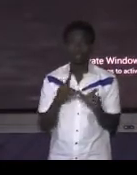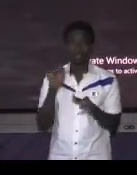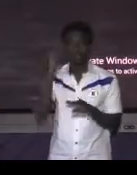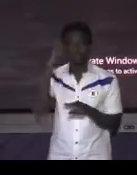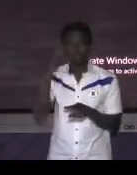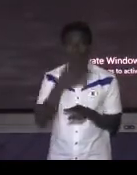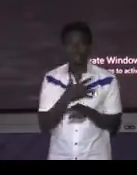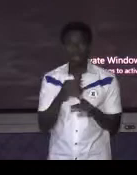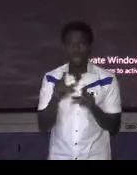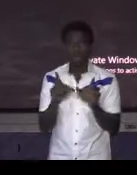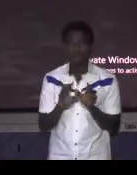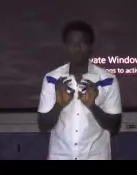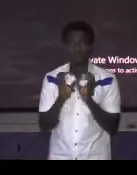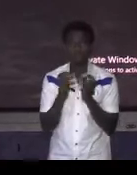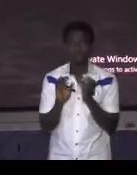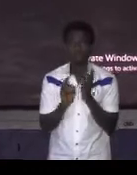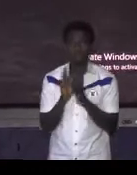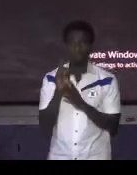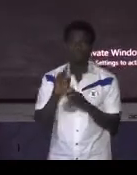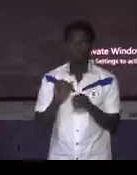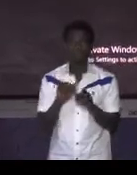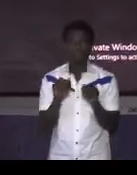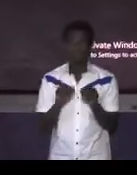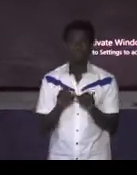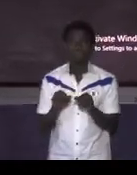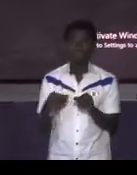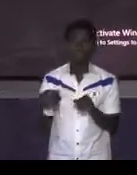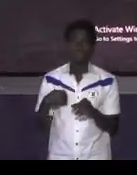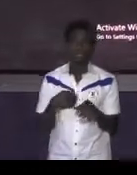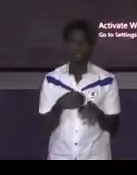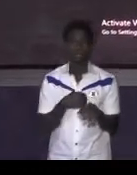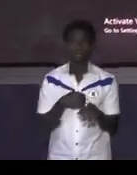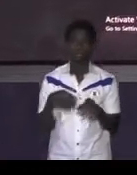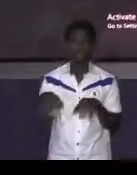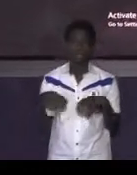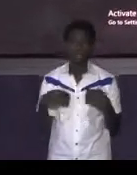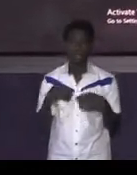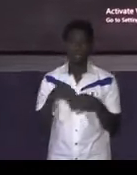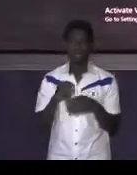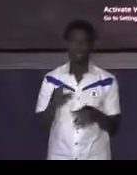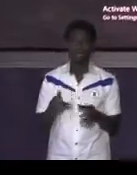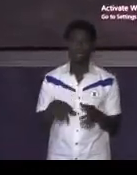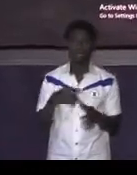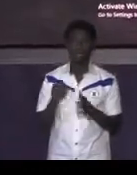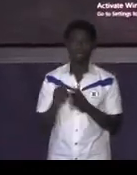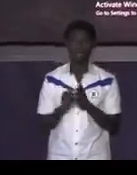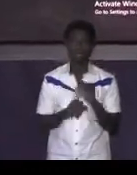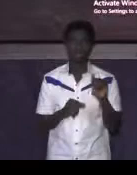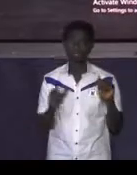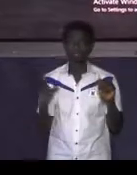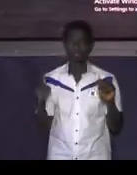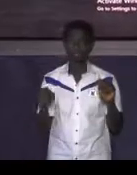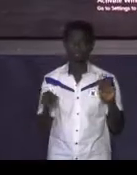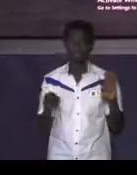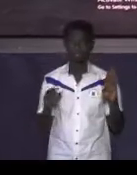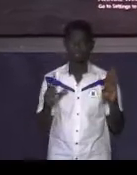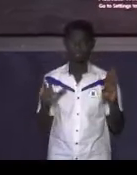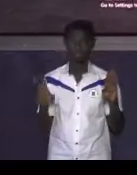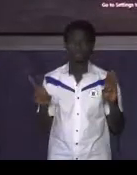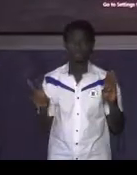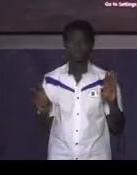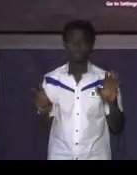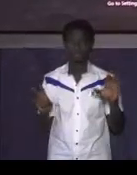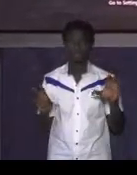local councils development area do we have in Lagos State? A, 20, B, 37,